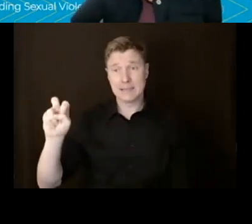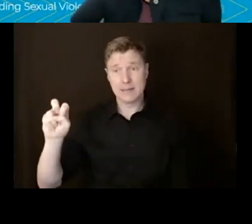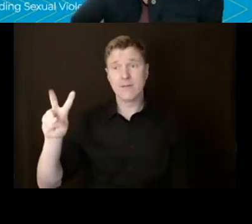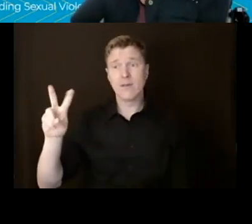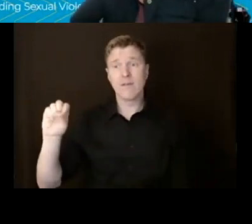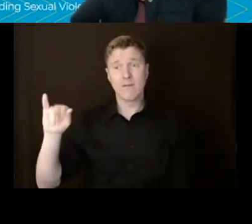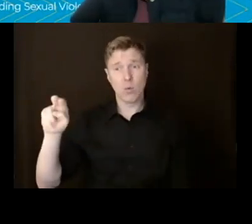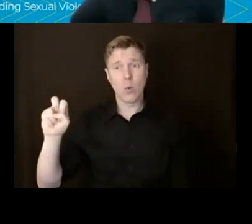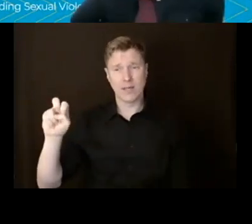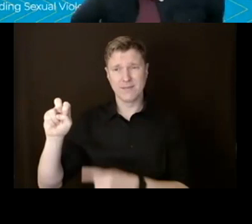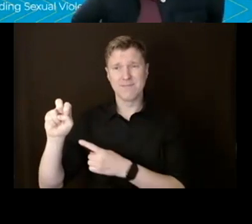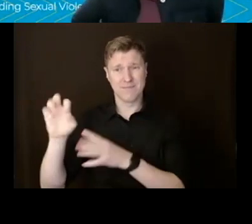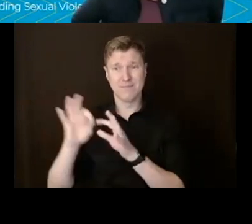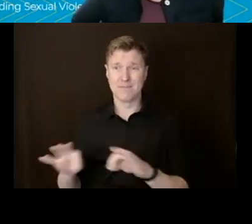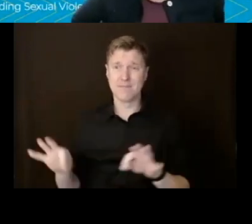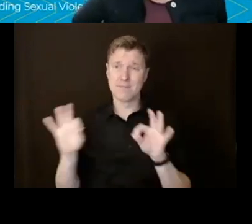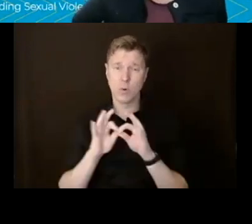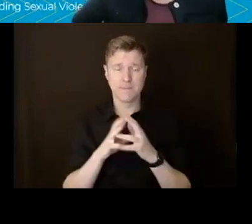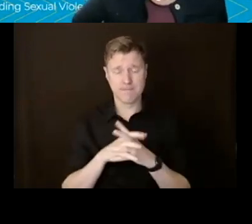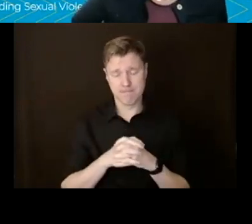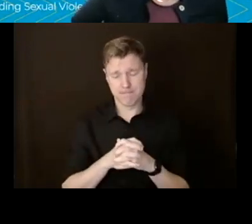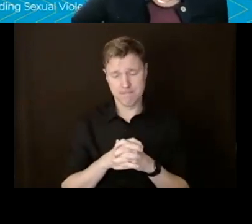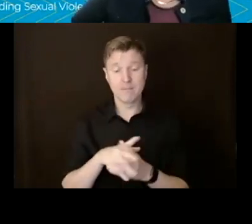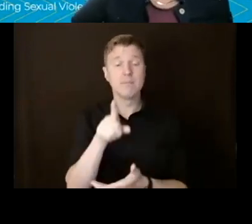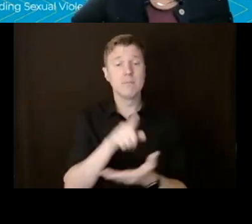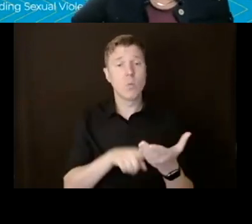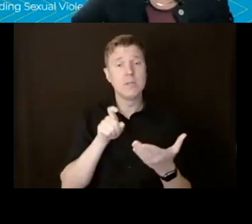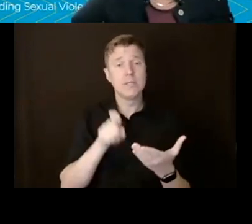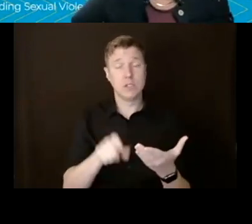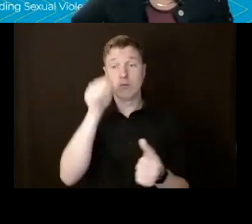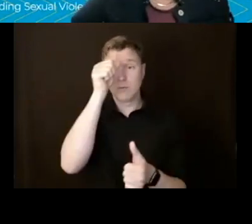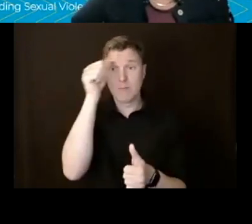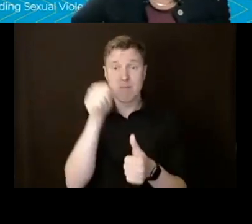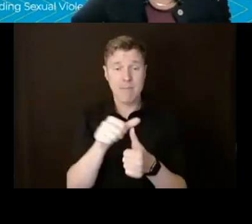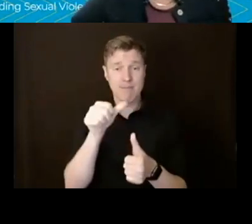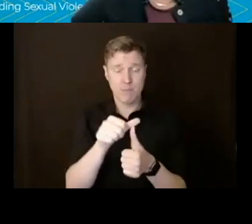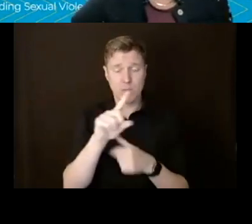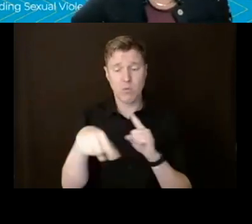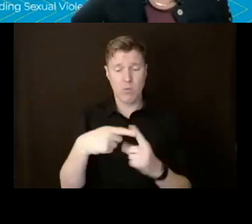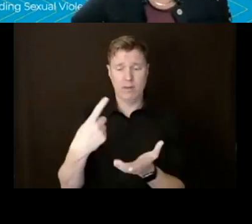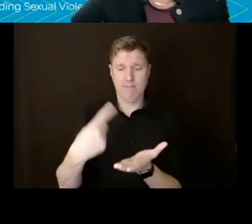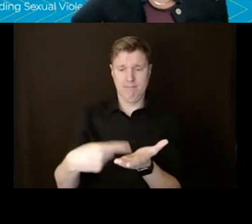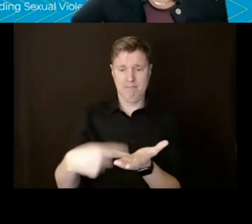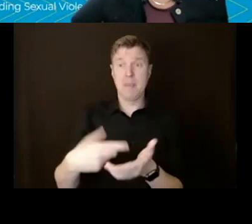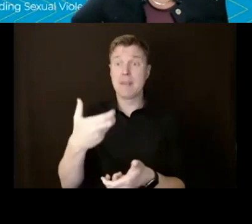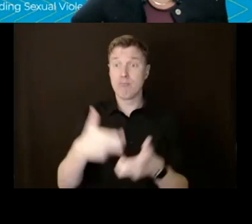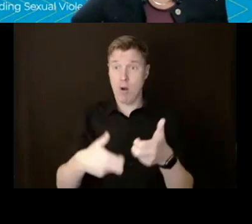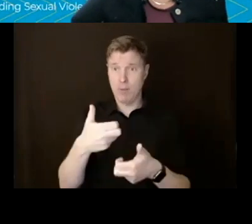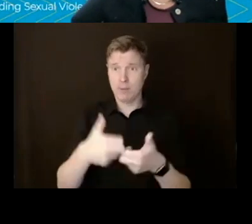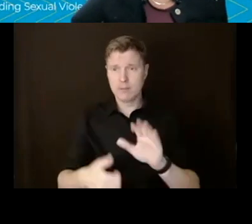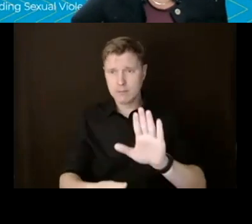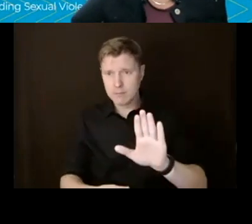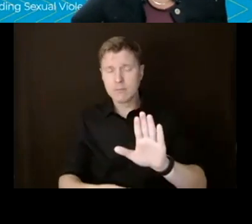is crucial. What we need to remember is that when we talk about the problems, and remember, we're talking